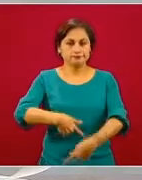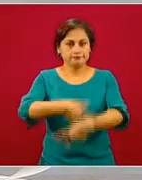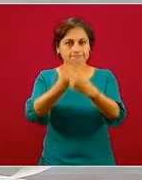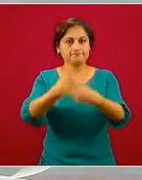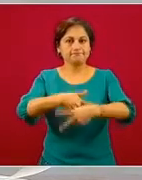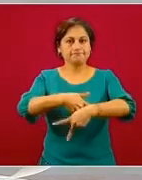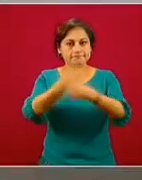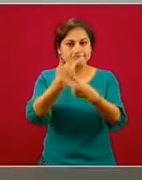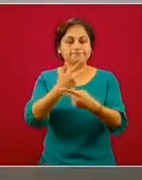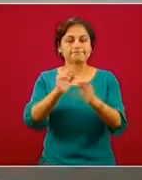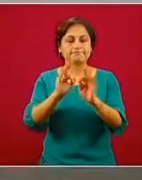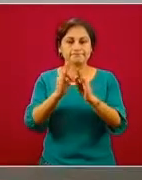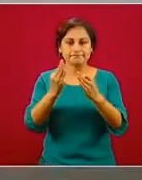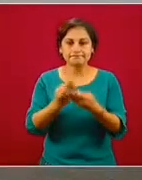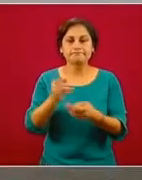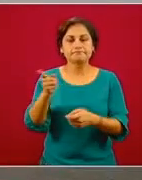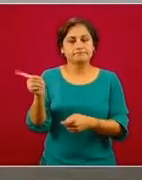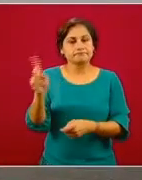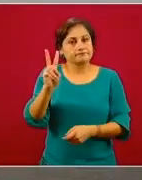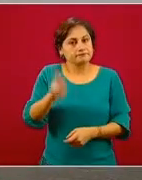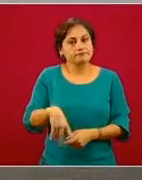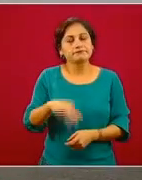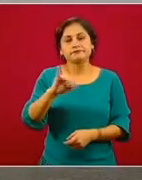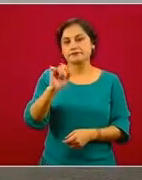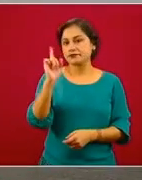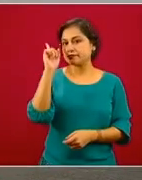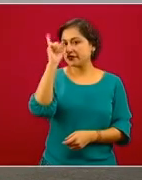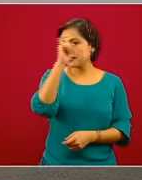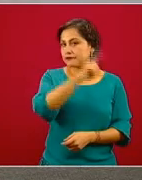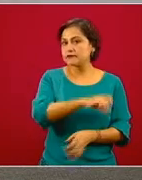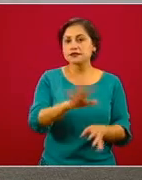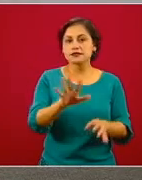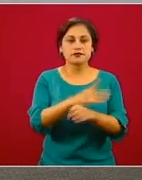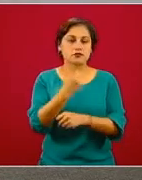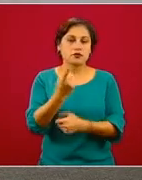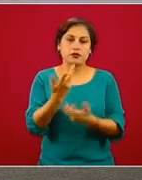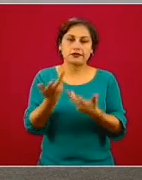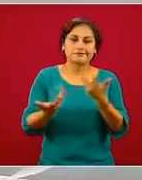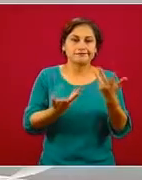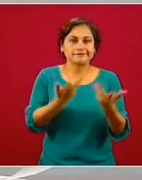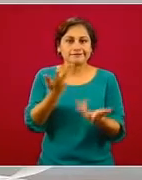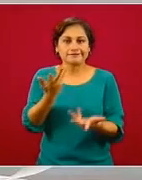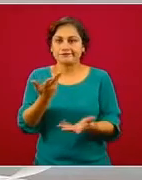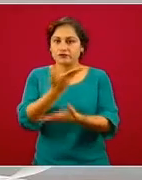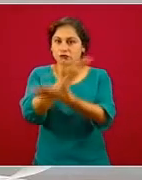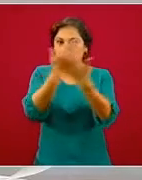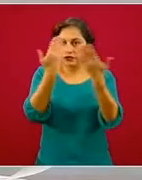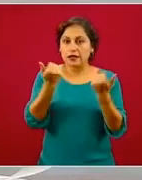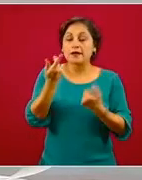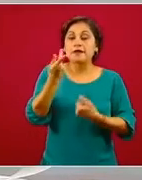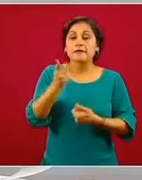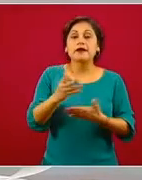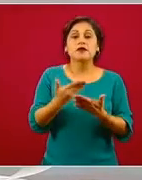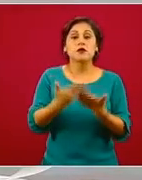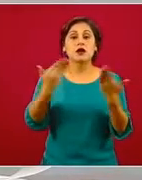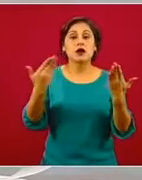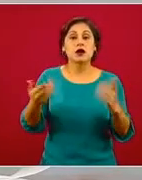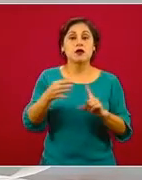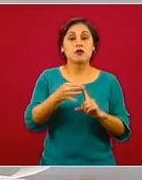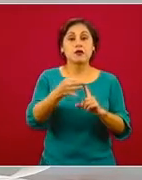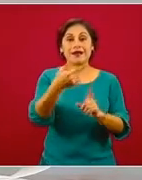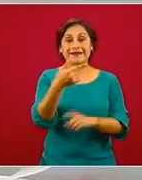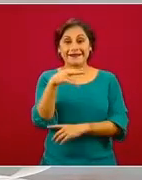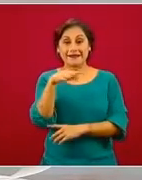organizations that are active within the civil society. They've faced challenges as any other enterprise